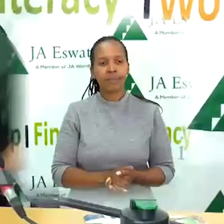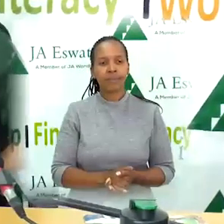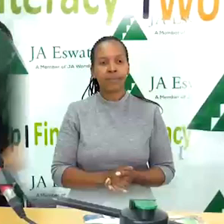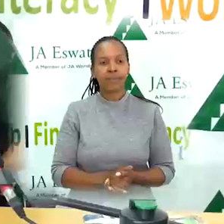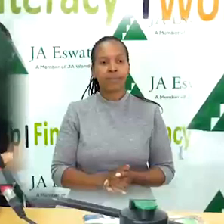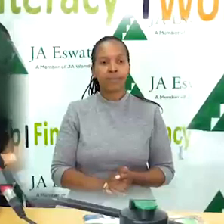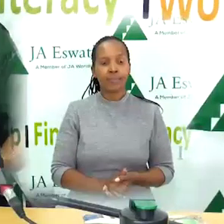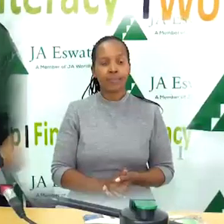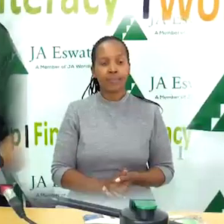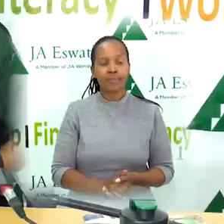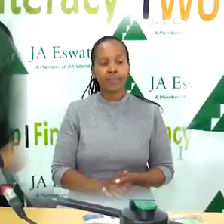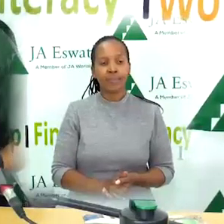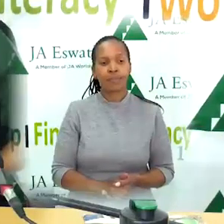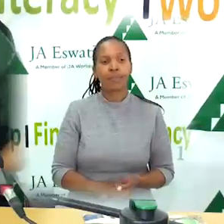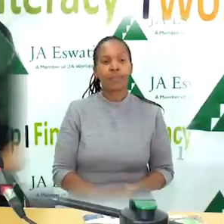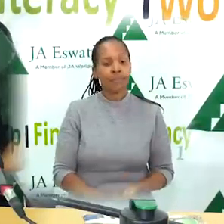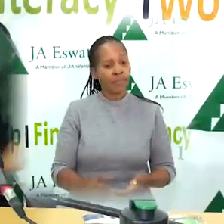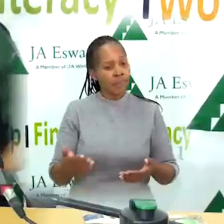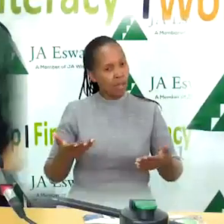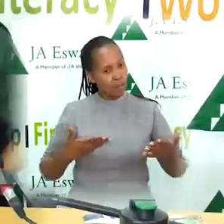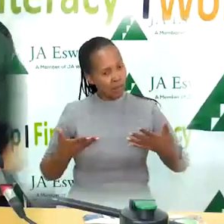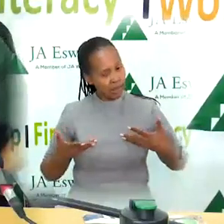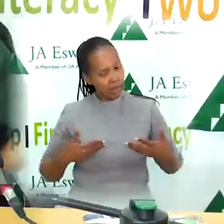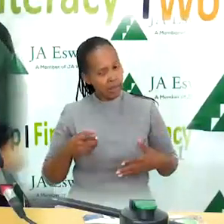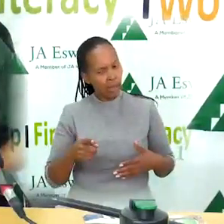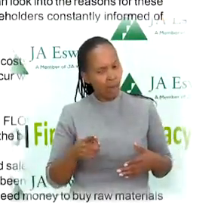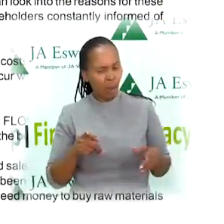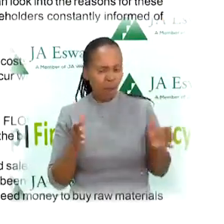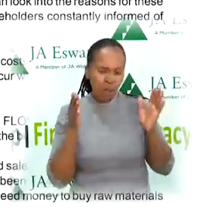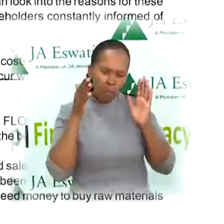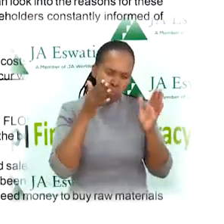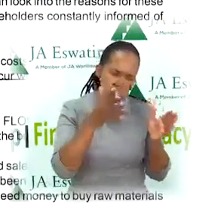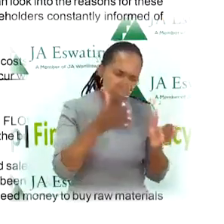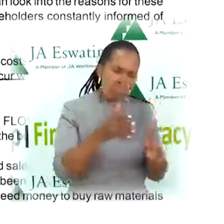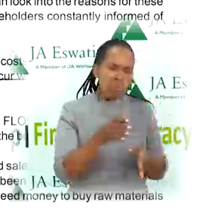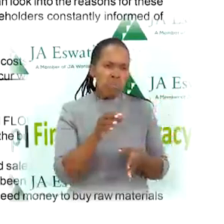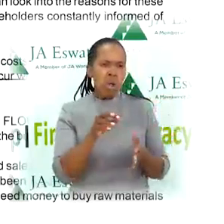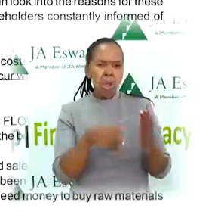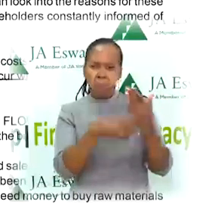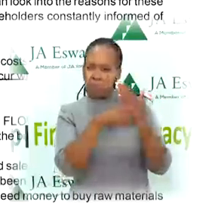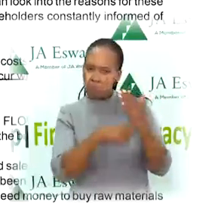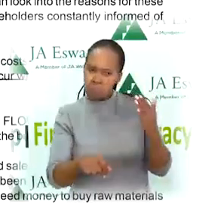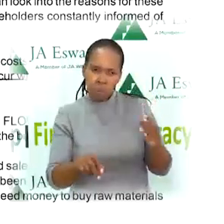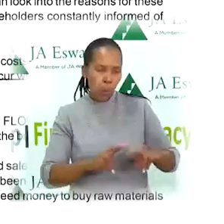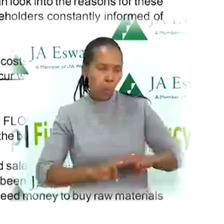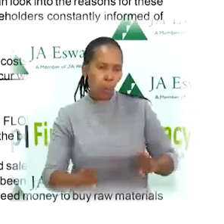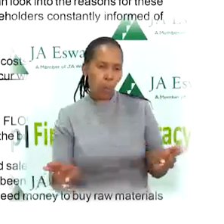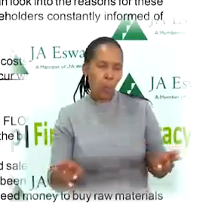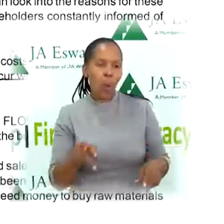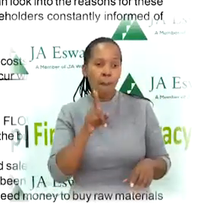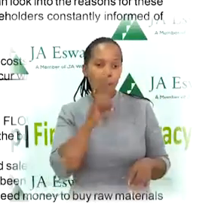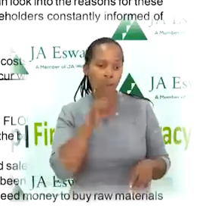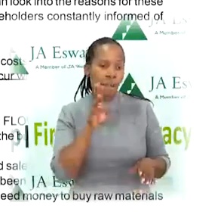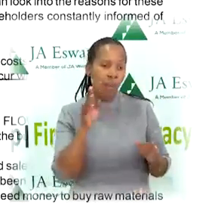for the financial value or value of cost and revenue, but we also have to look at the timing of when they come and